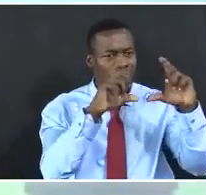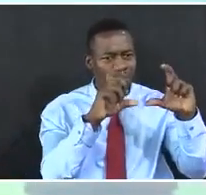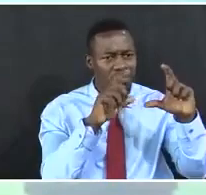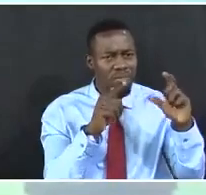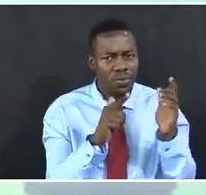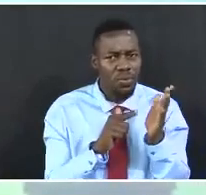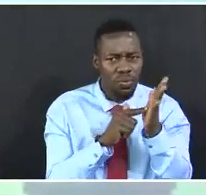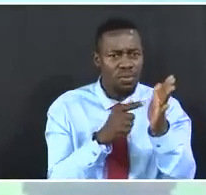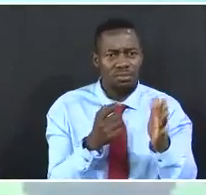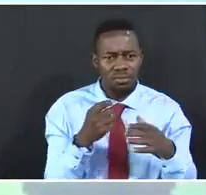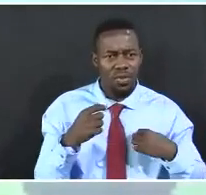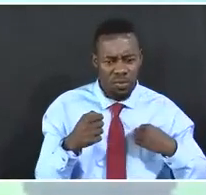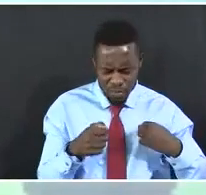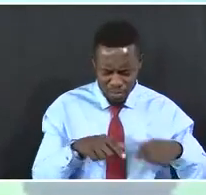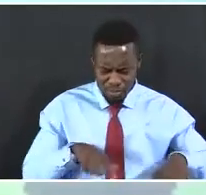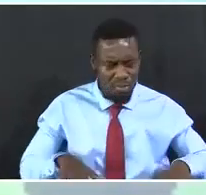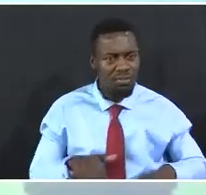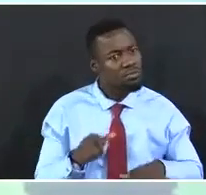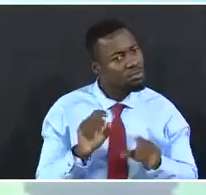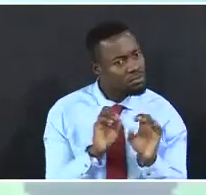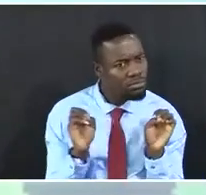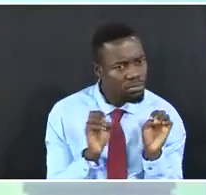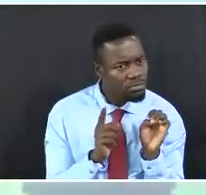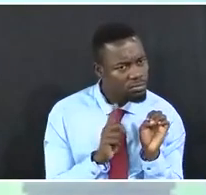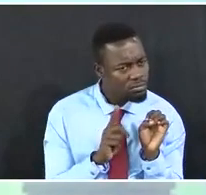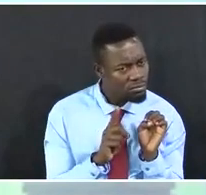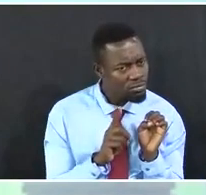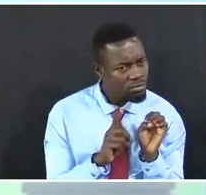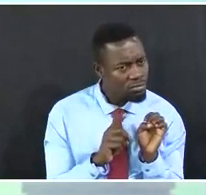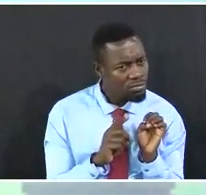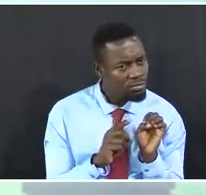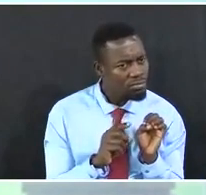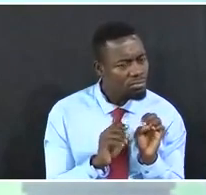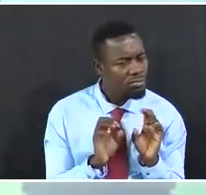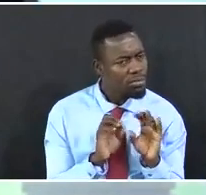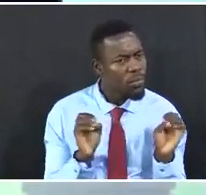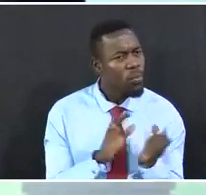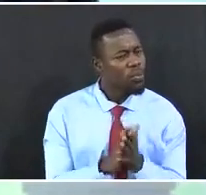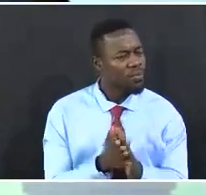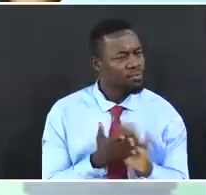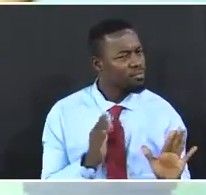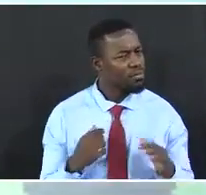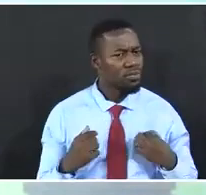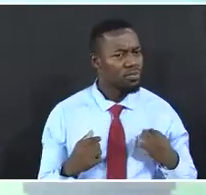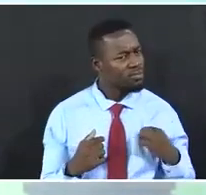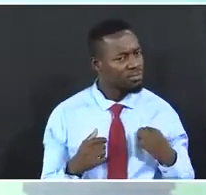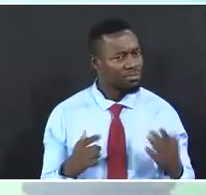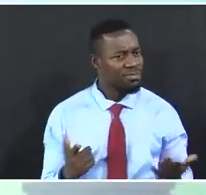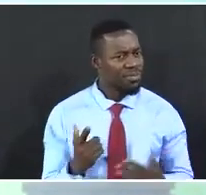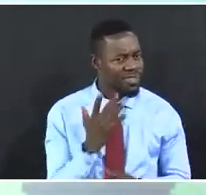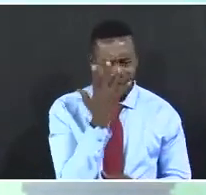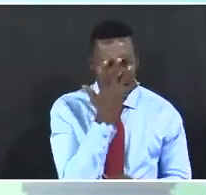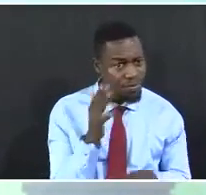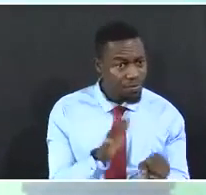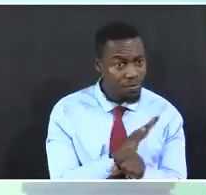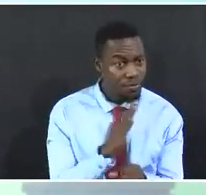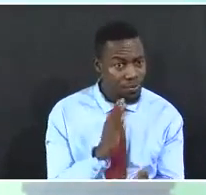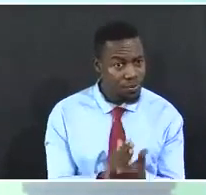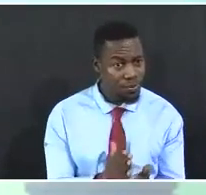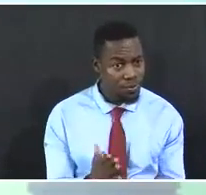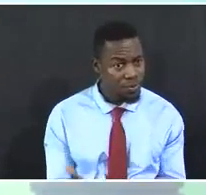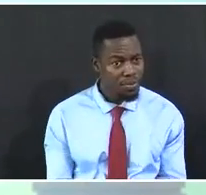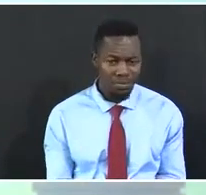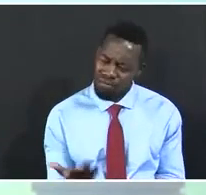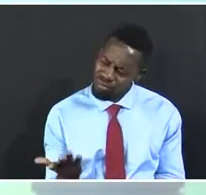death on the cross is the one that removed that wedge that was between us and God that was created because of